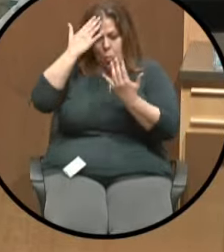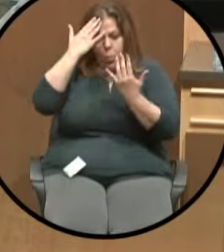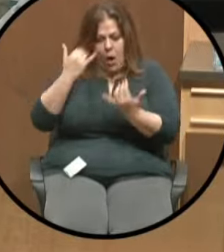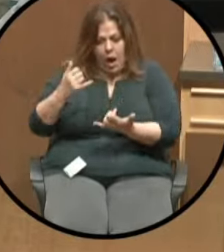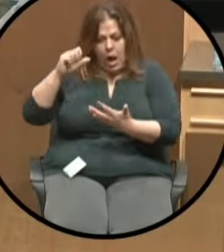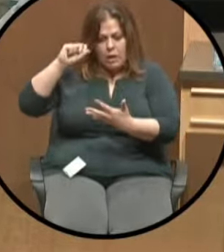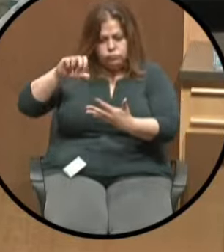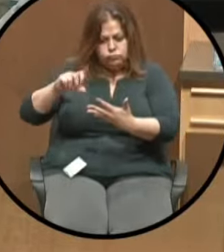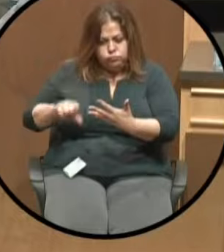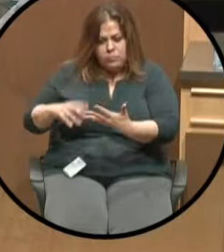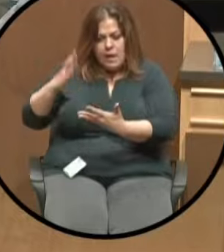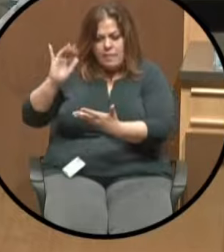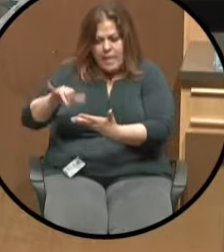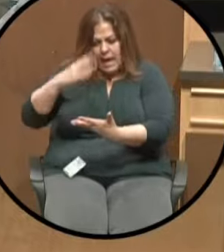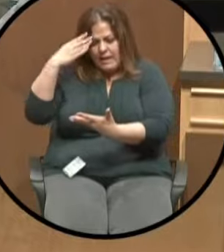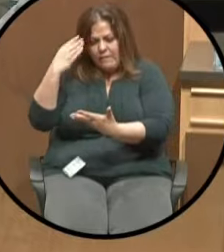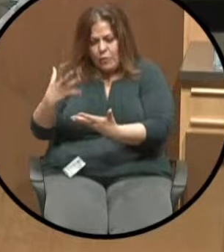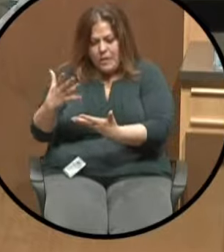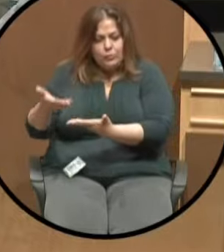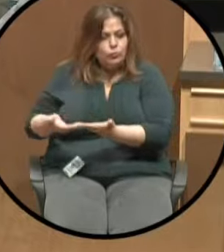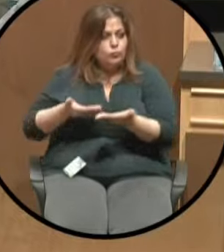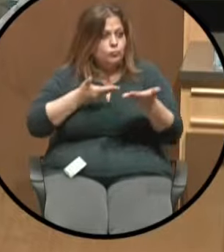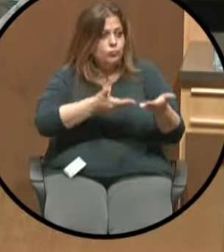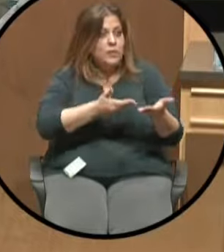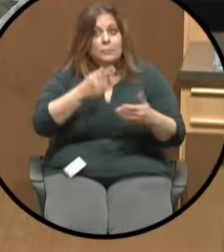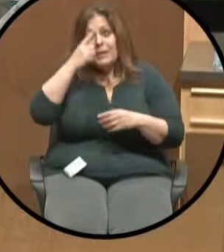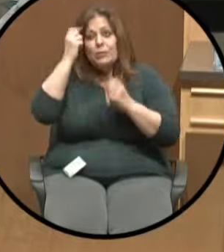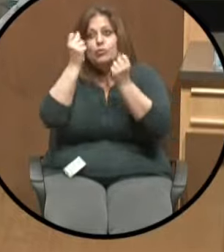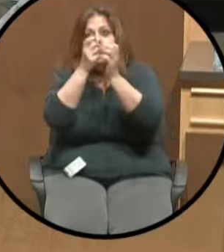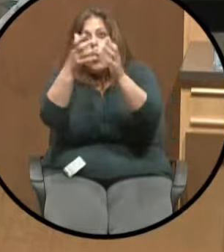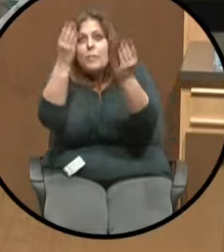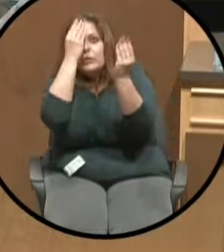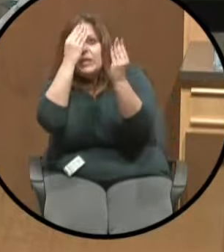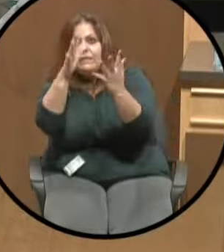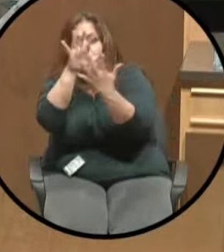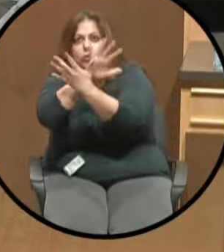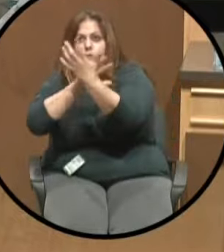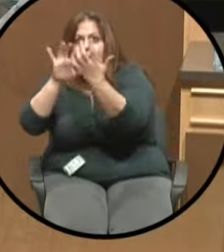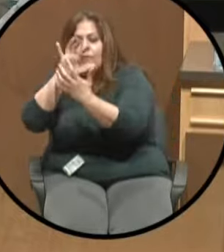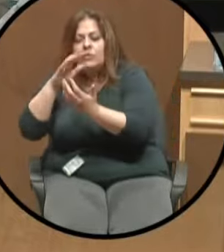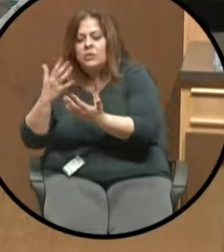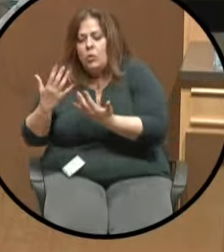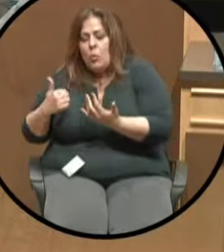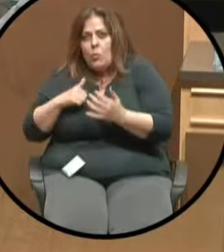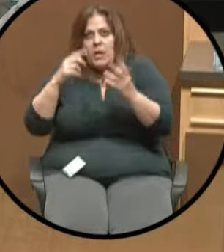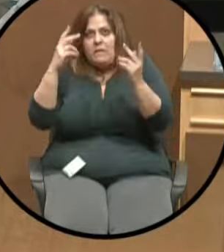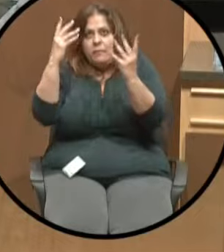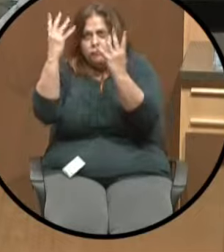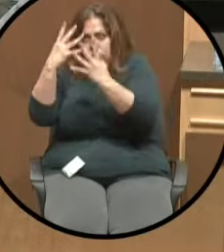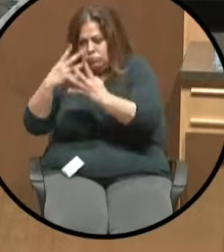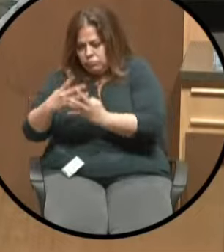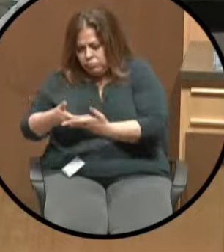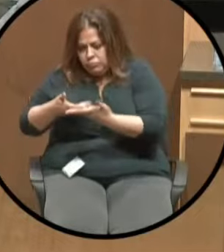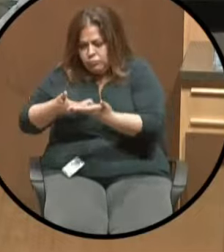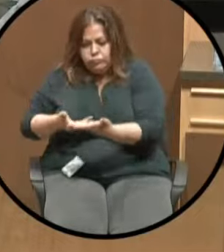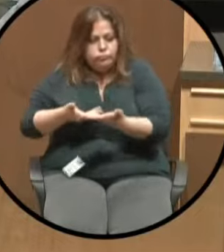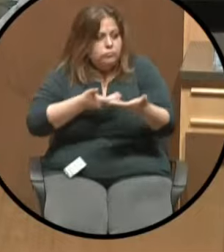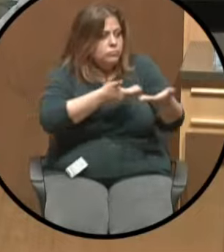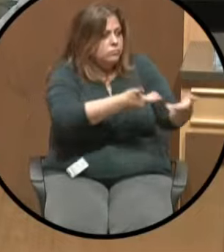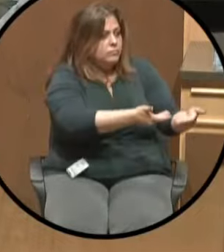the confusing data out there. It has been a privilege to sit and serve you, and I agree. Ask the